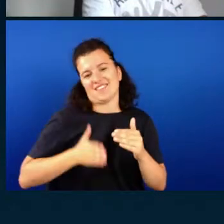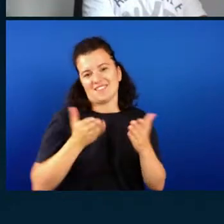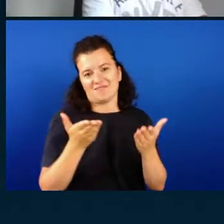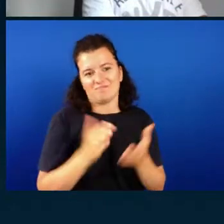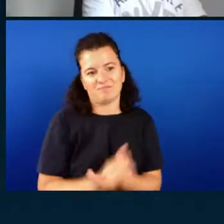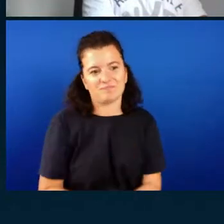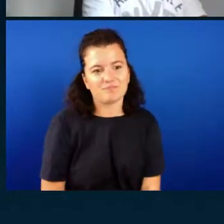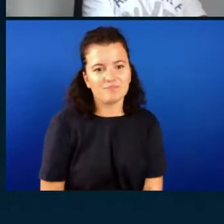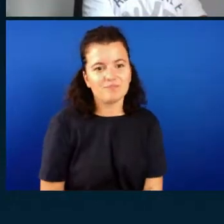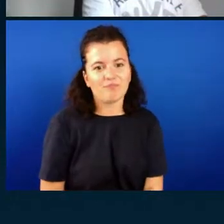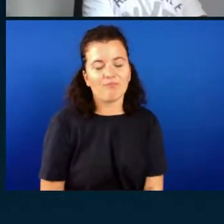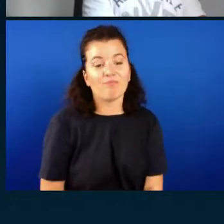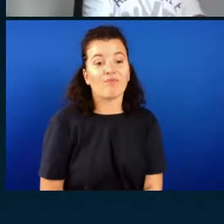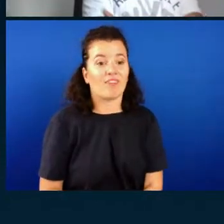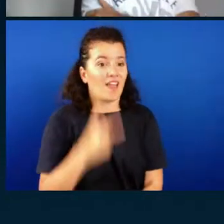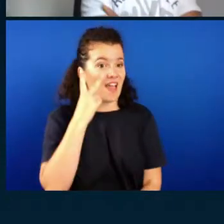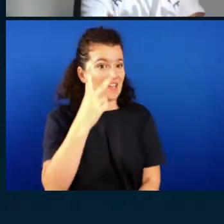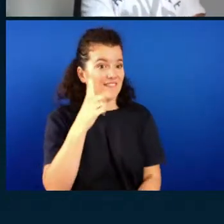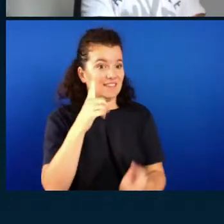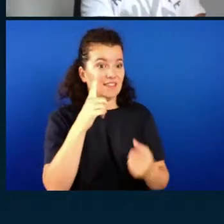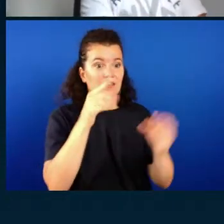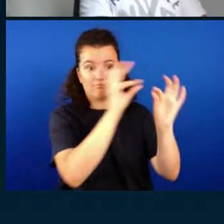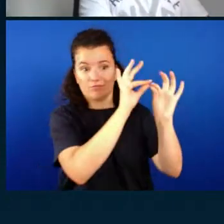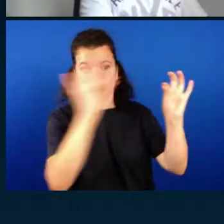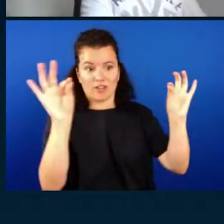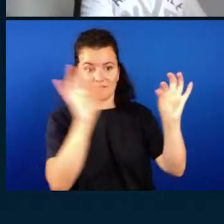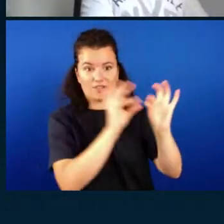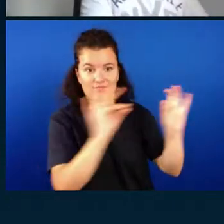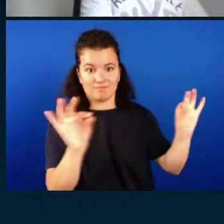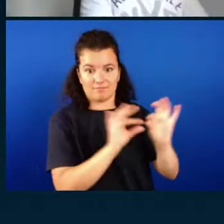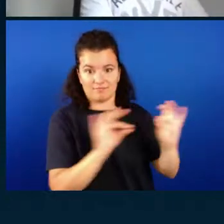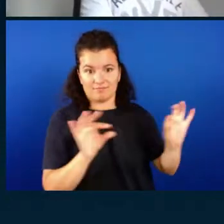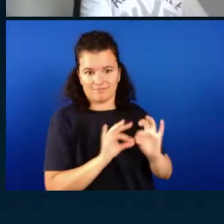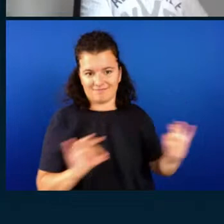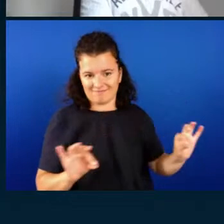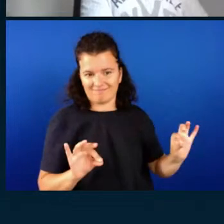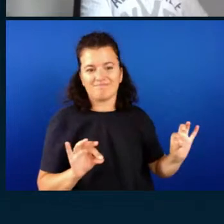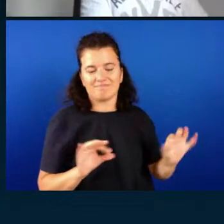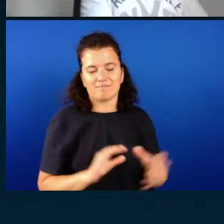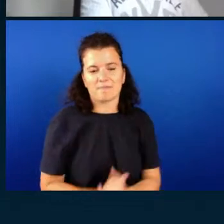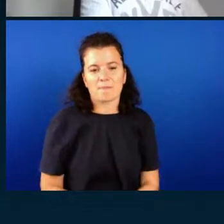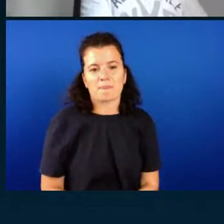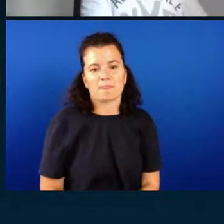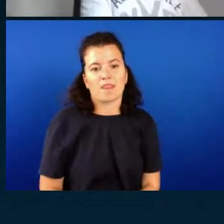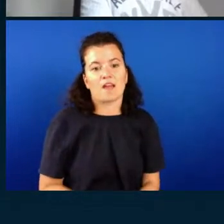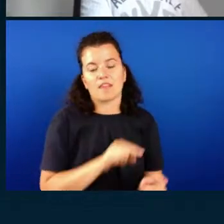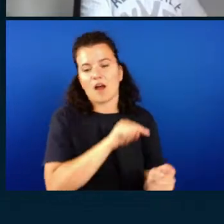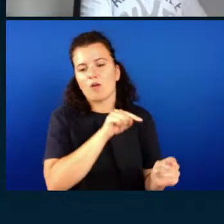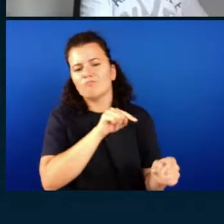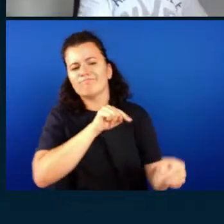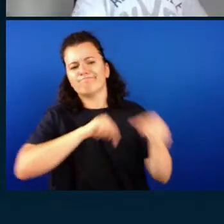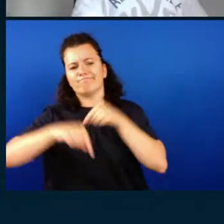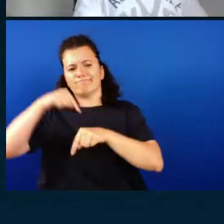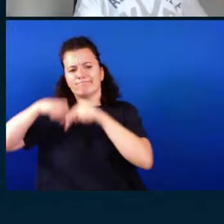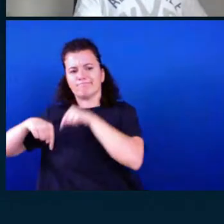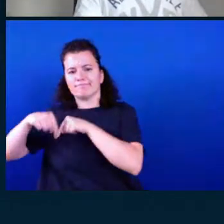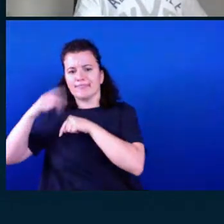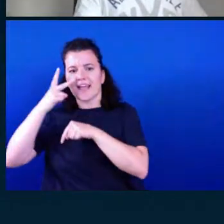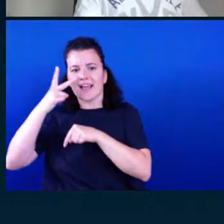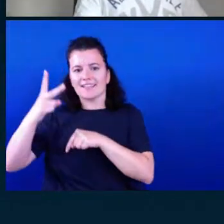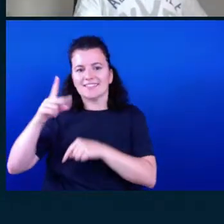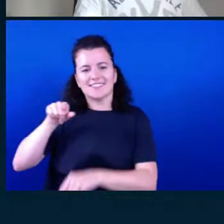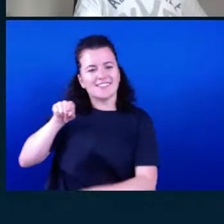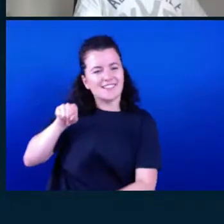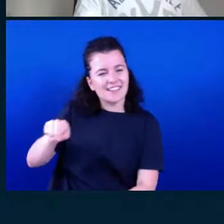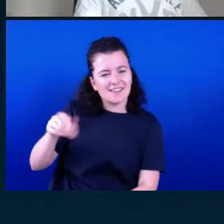And here are some references. And let's go back and check the logic app that we have deployed. So